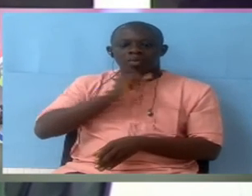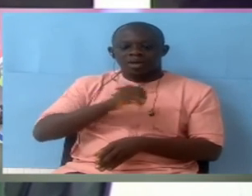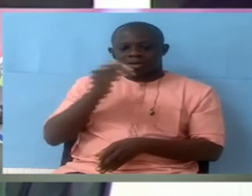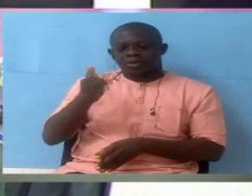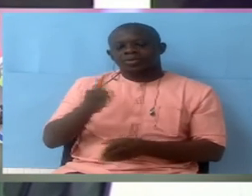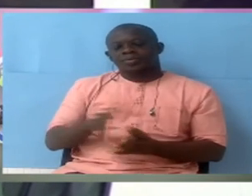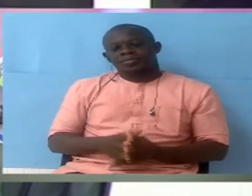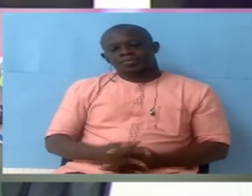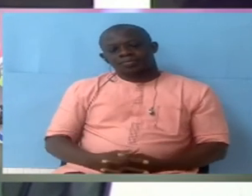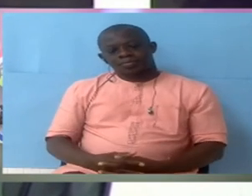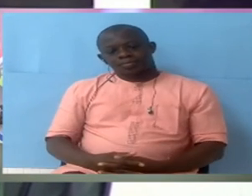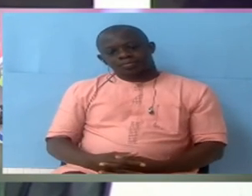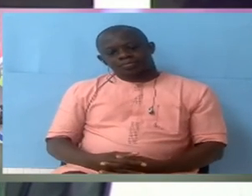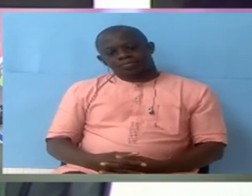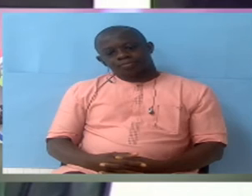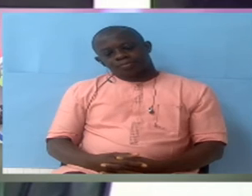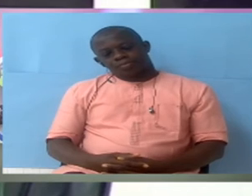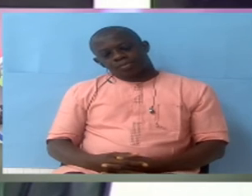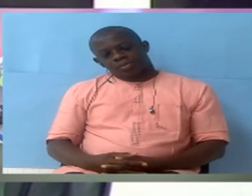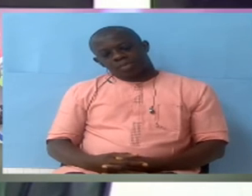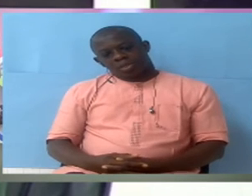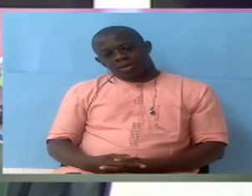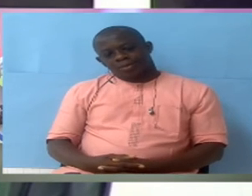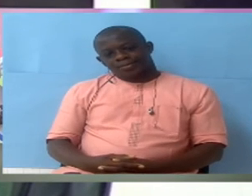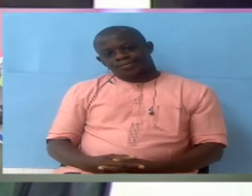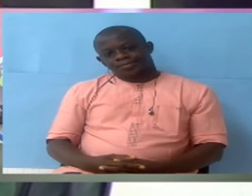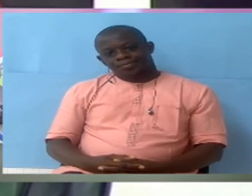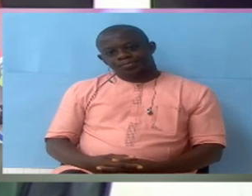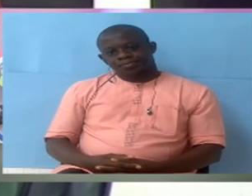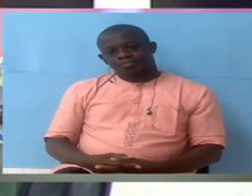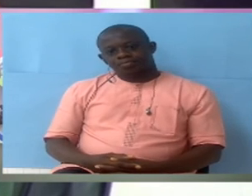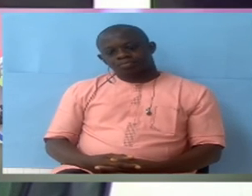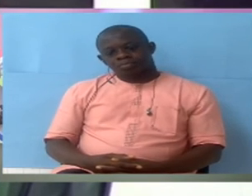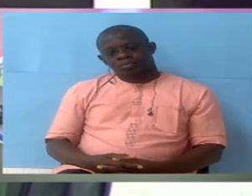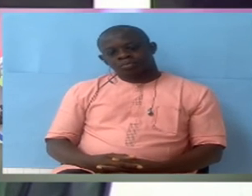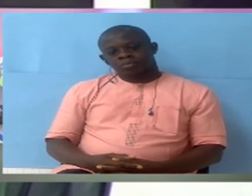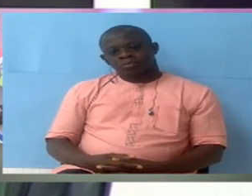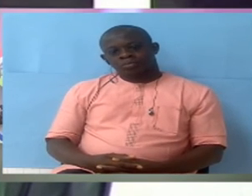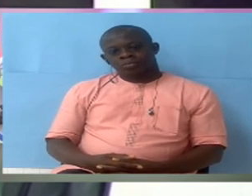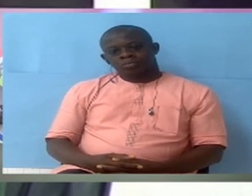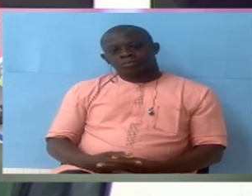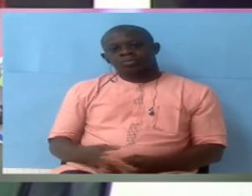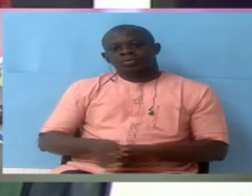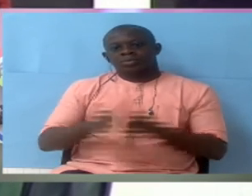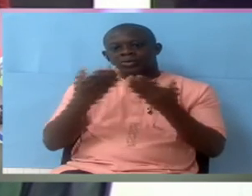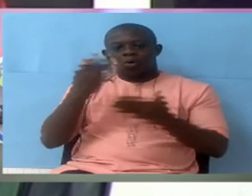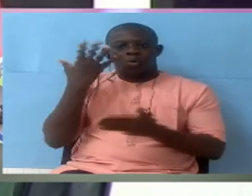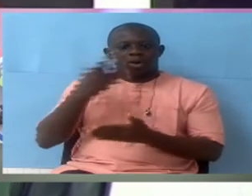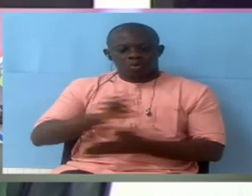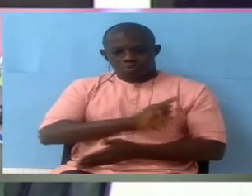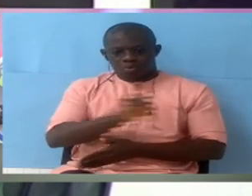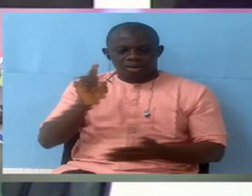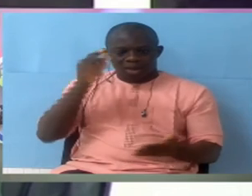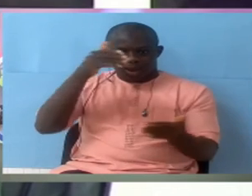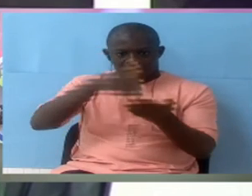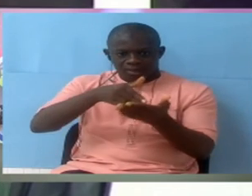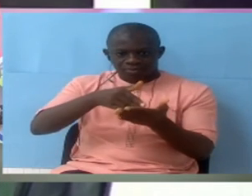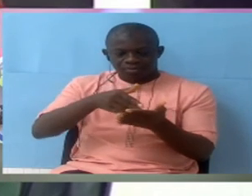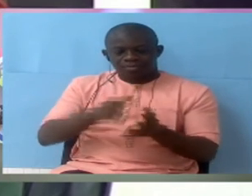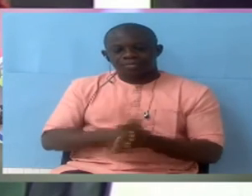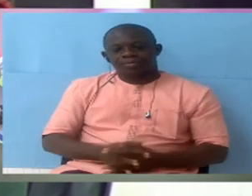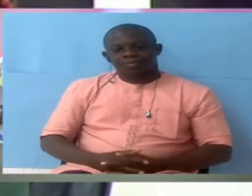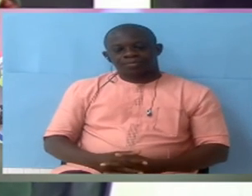nak moto bi dan topé suma ganaw mom fa lañ ko dugal. So when we arrived, bañ agé.